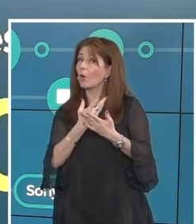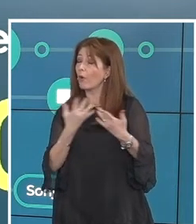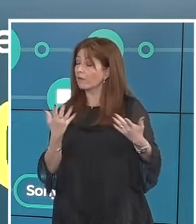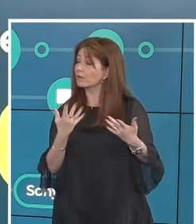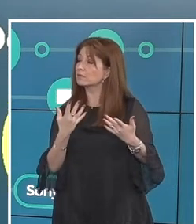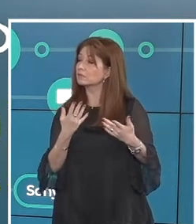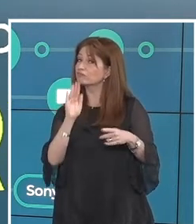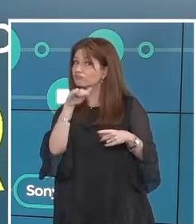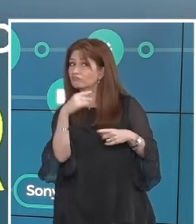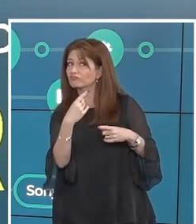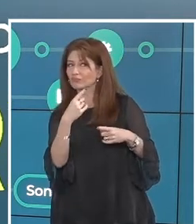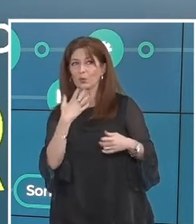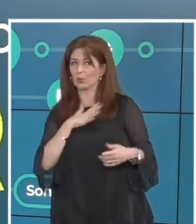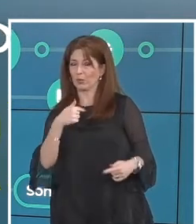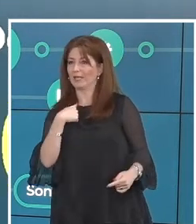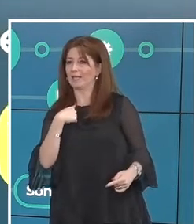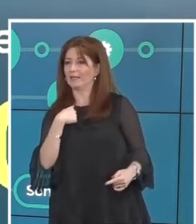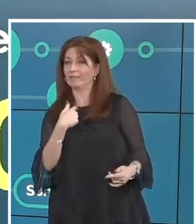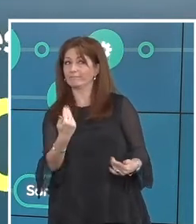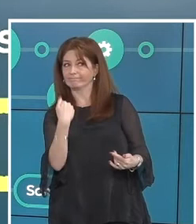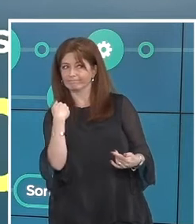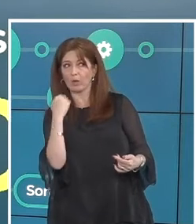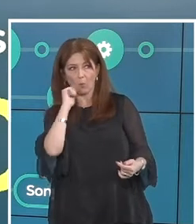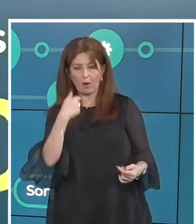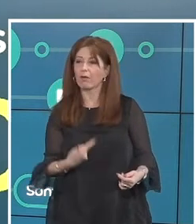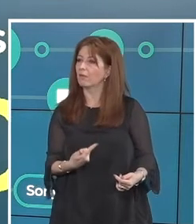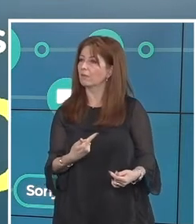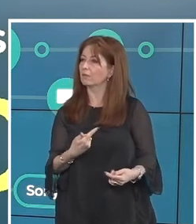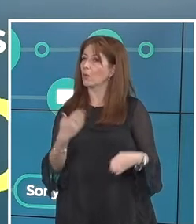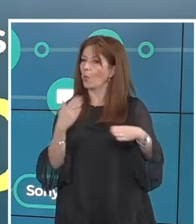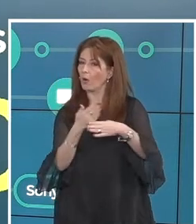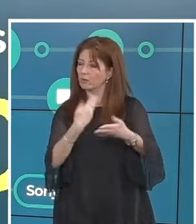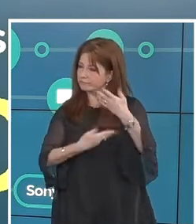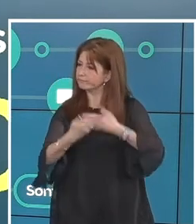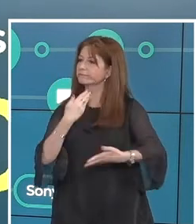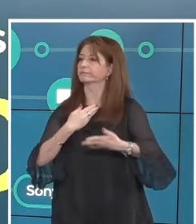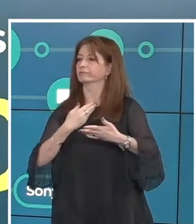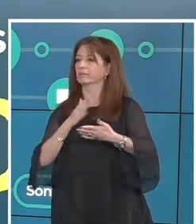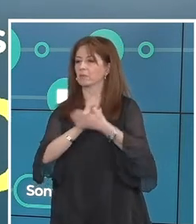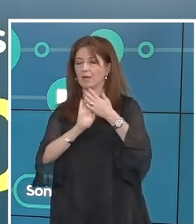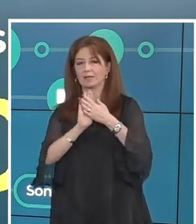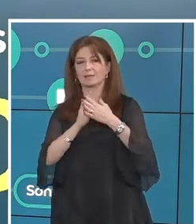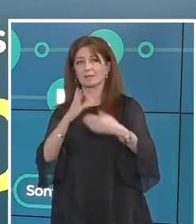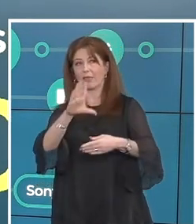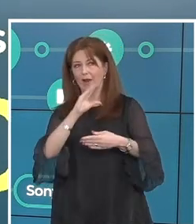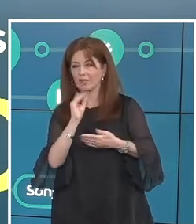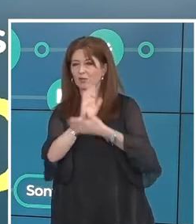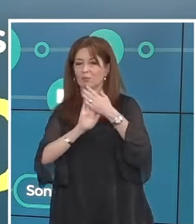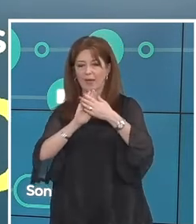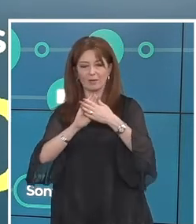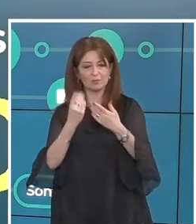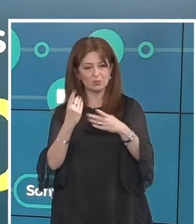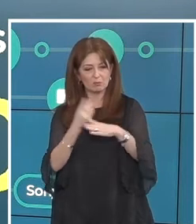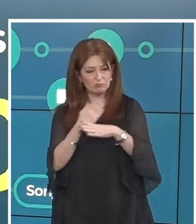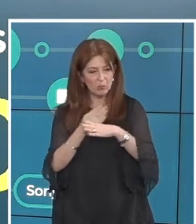It'll come to us. The work will come to us. They'll keep us in the loop of things they're working on. They will give us a heads up when they're about